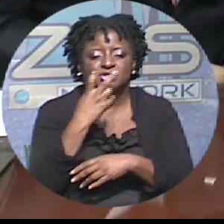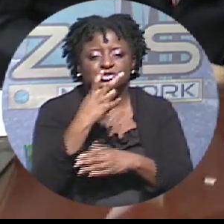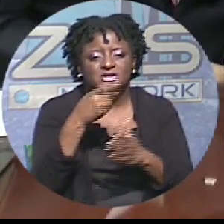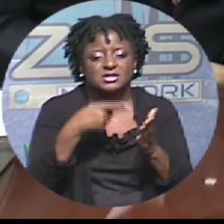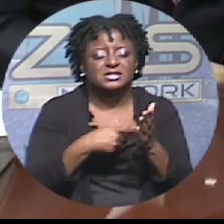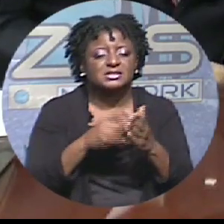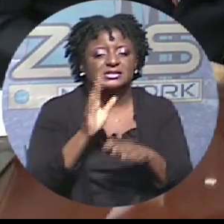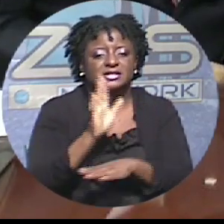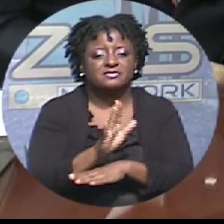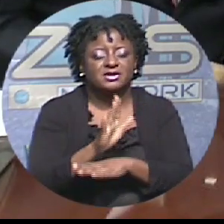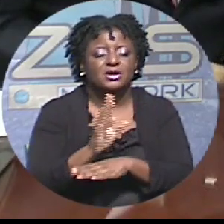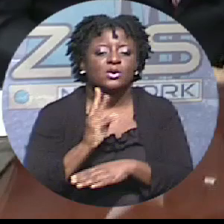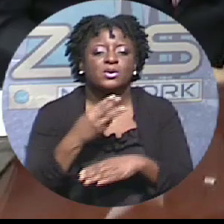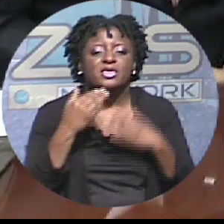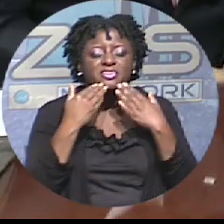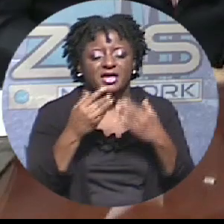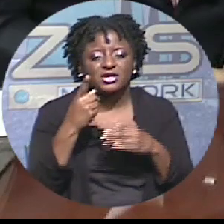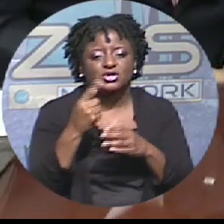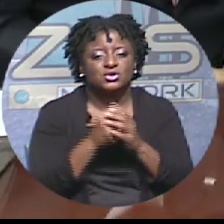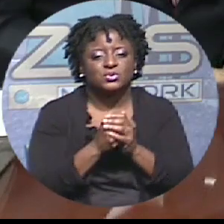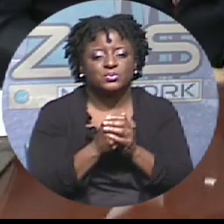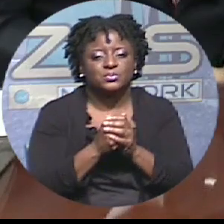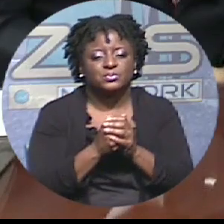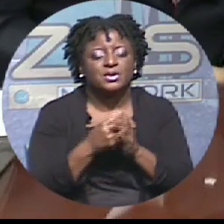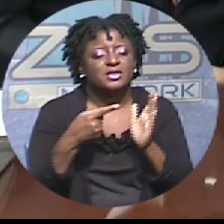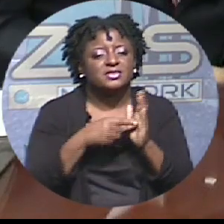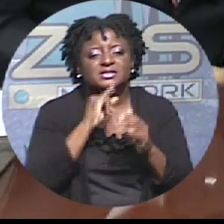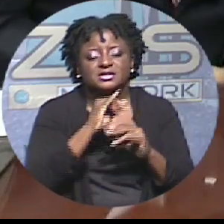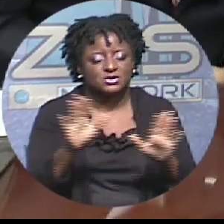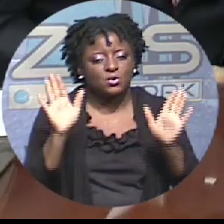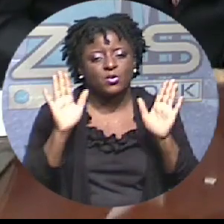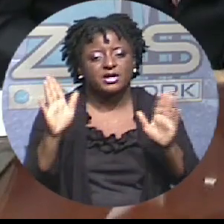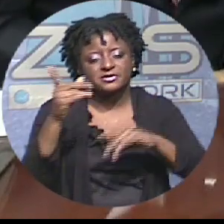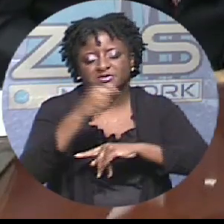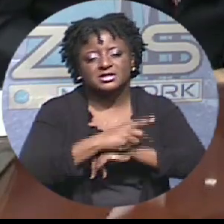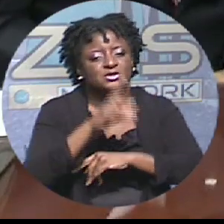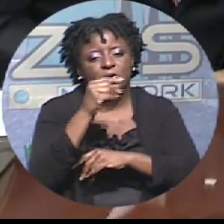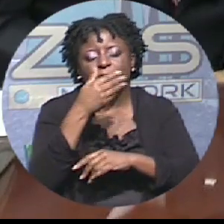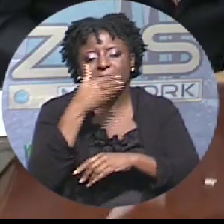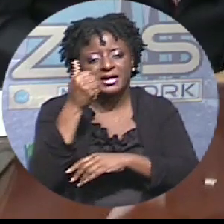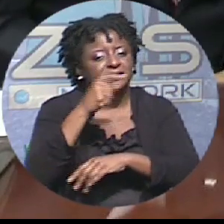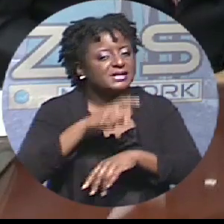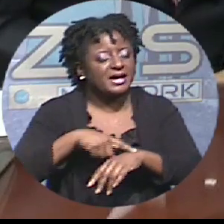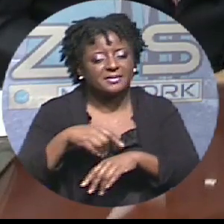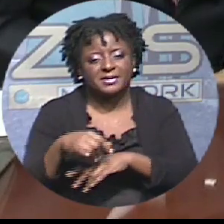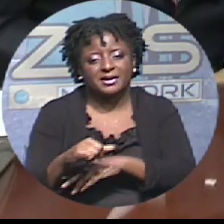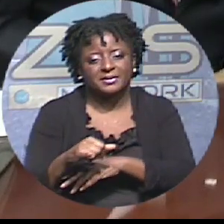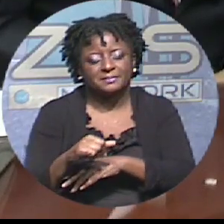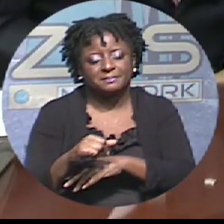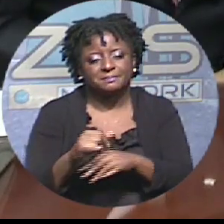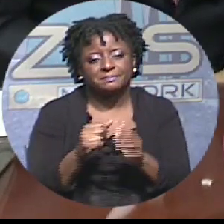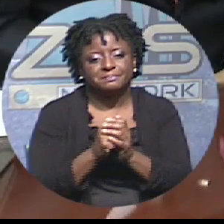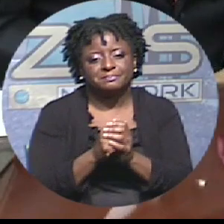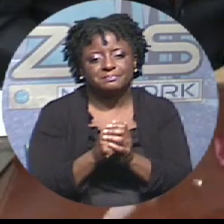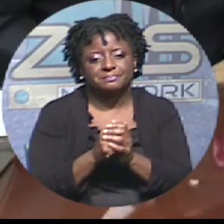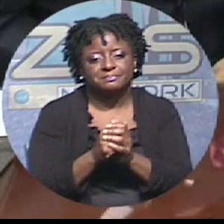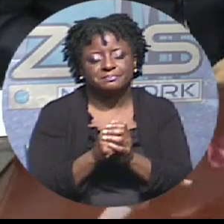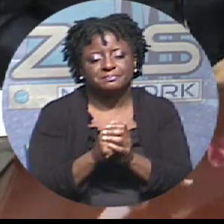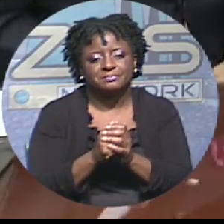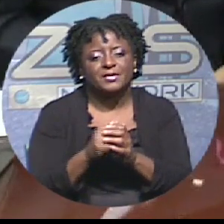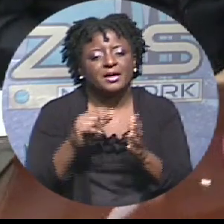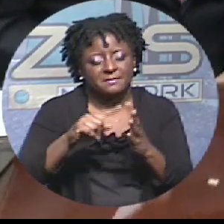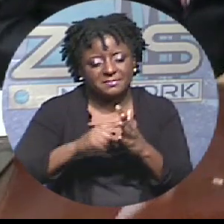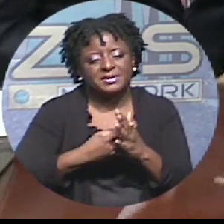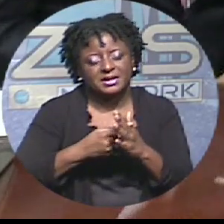and sincerely thank you. This is a wonderful day, and there's no better timing. I think that this is the